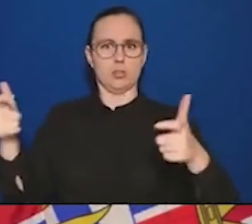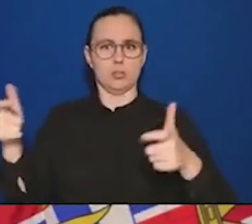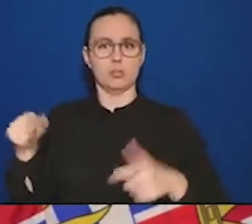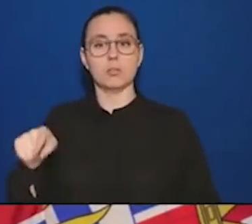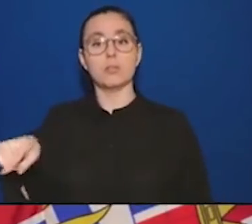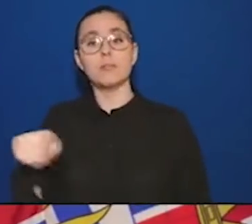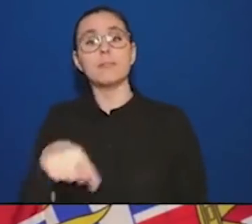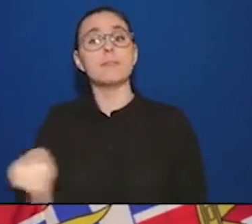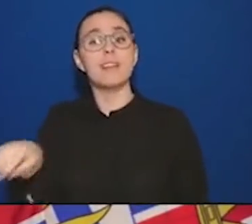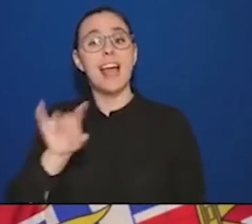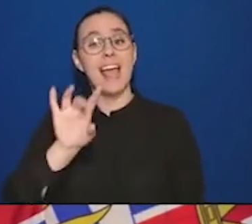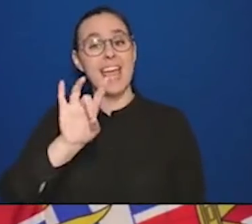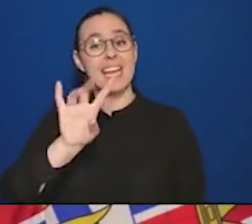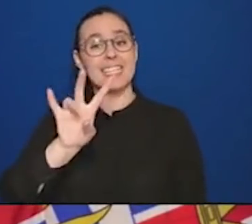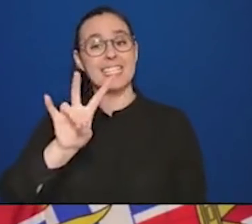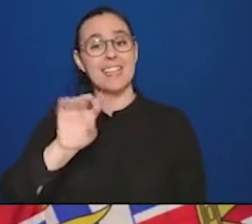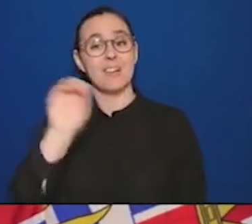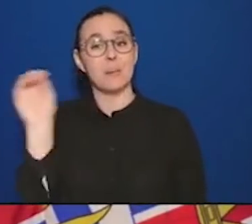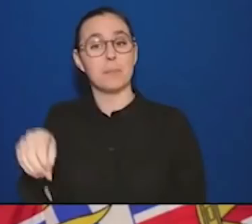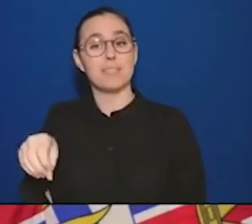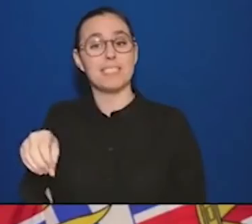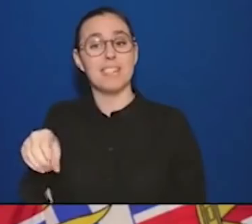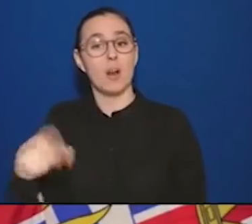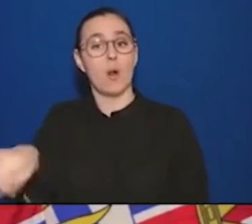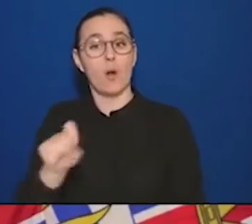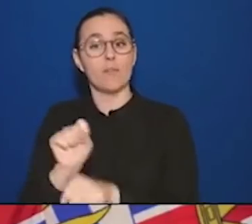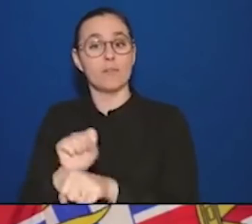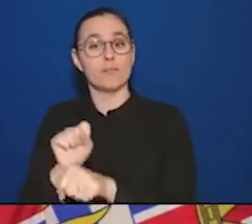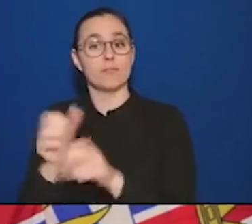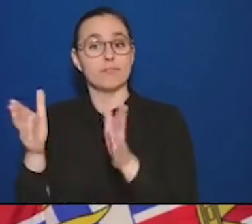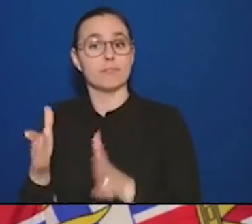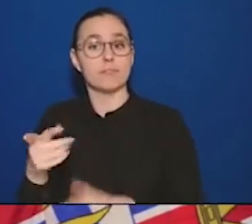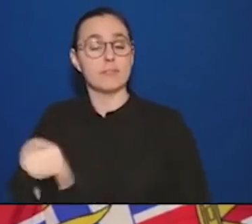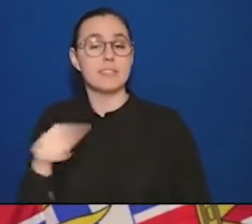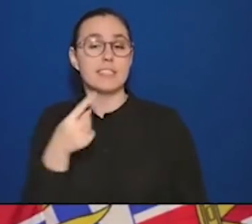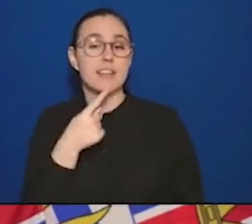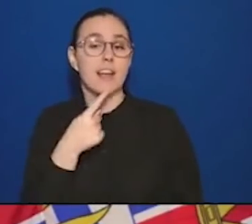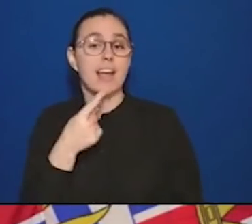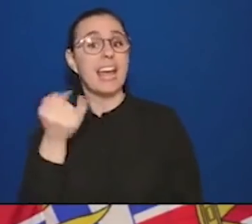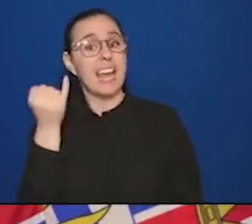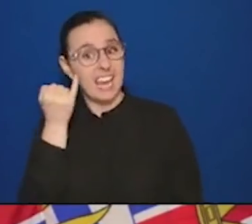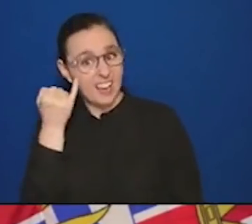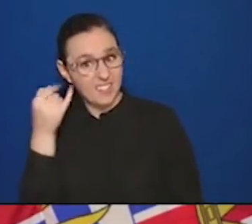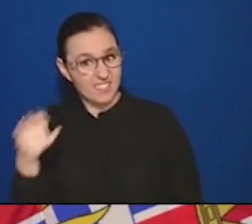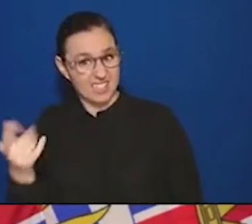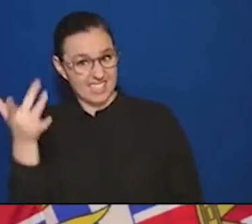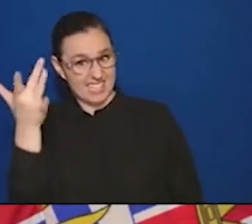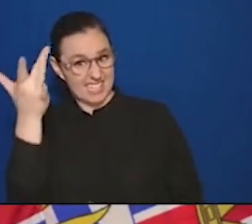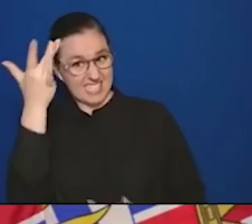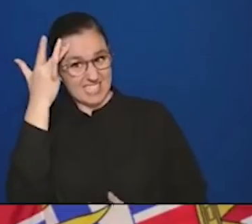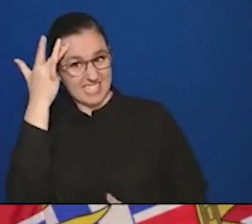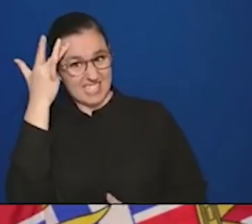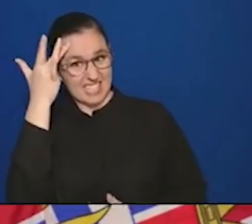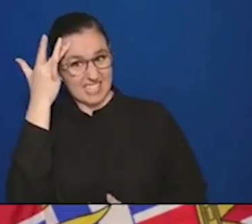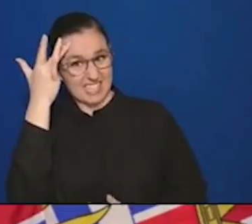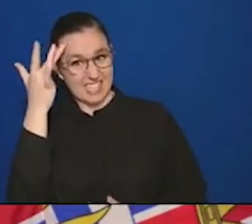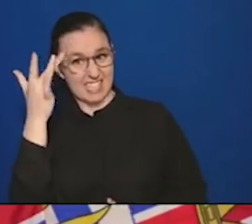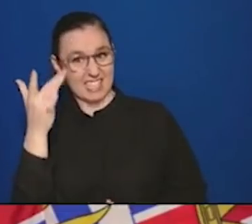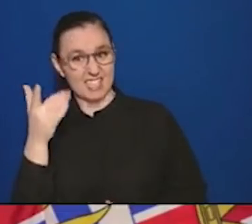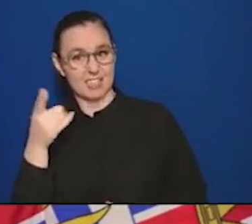workers advised us that when they felt too sick to go to work, they utilize 5 days or